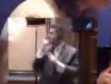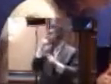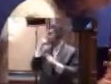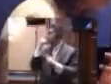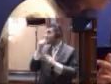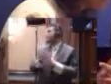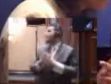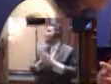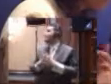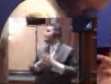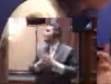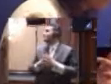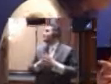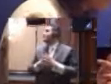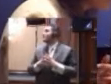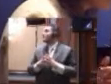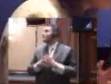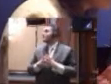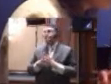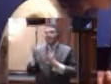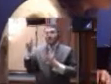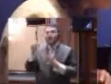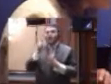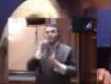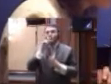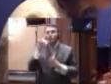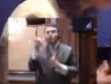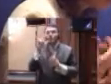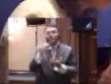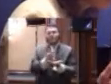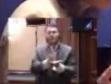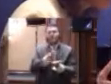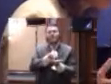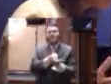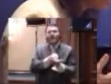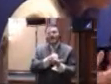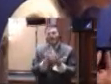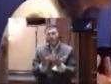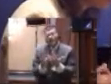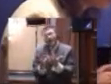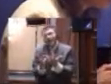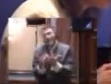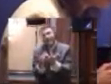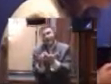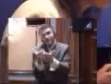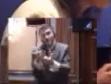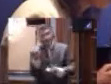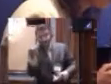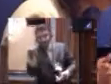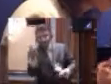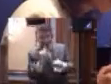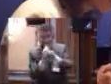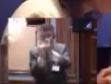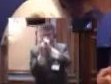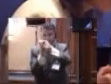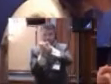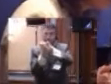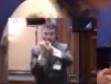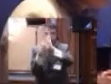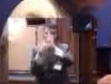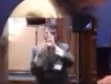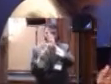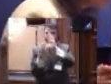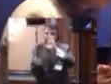post. One, whether interim government was necessary to oversee an election before the drafting of a